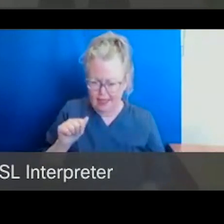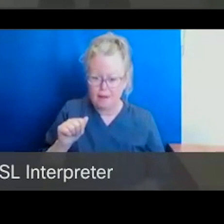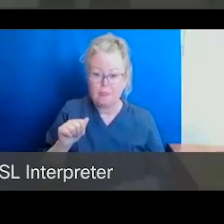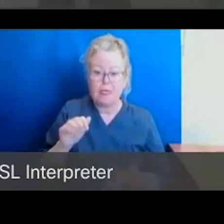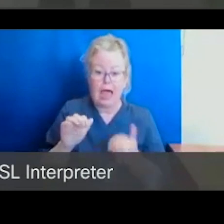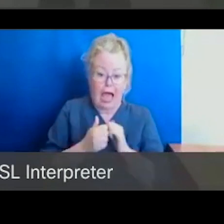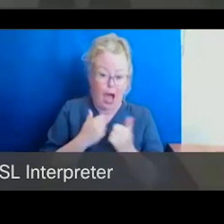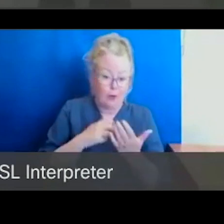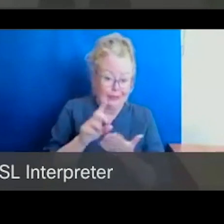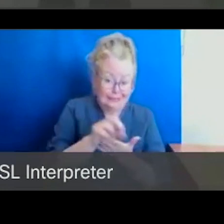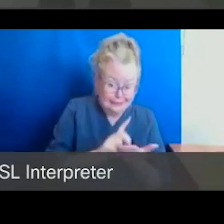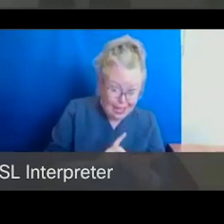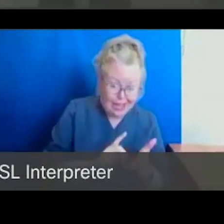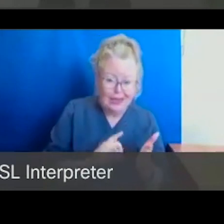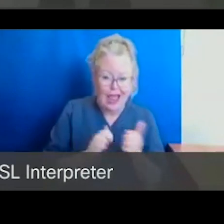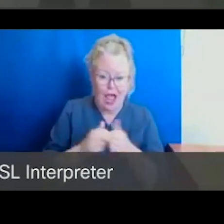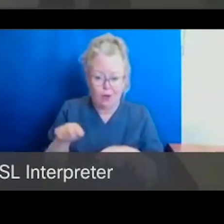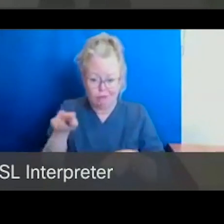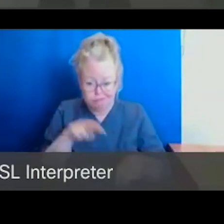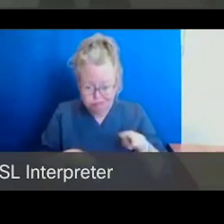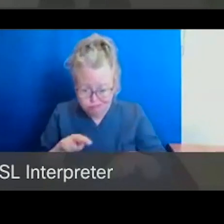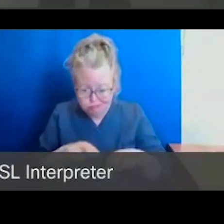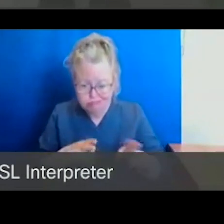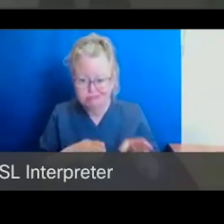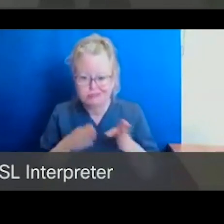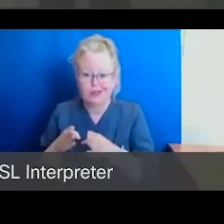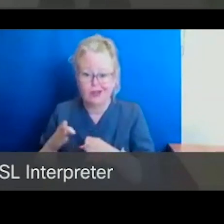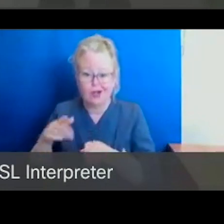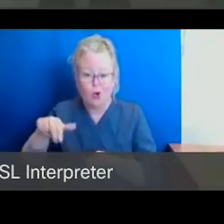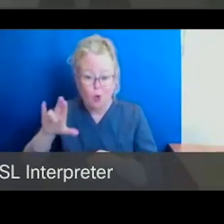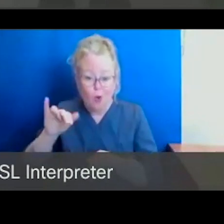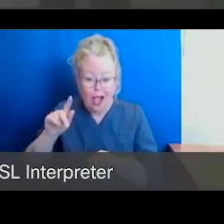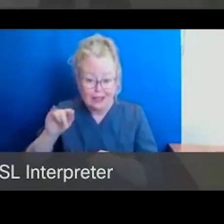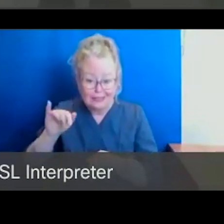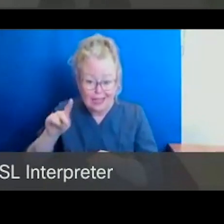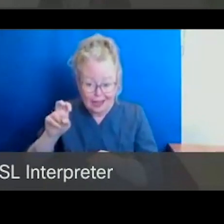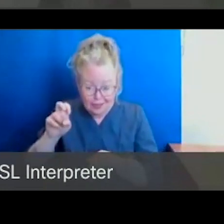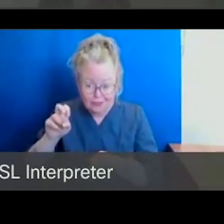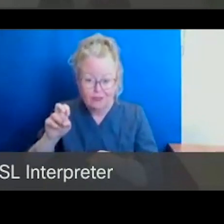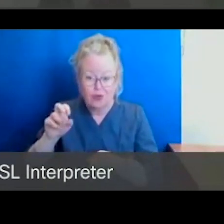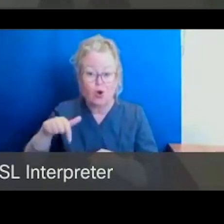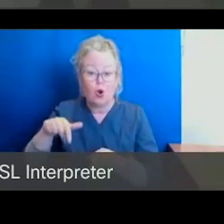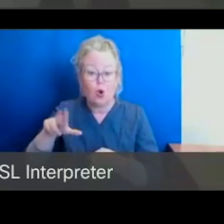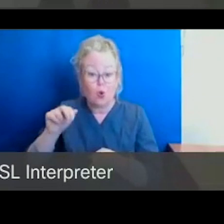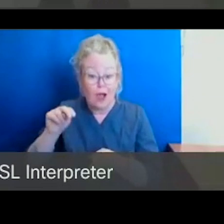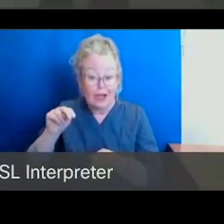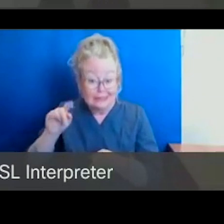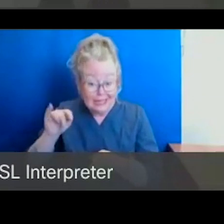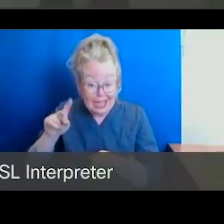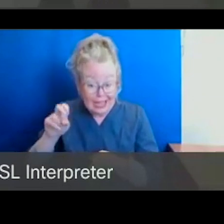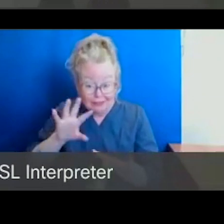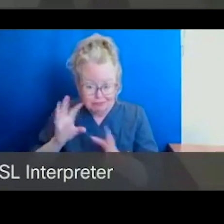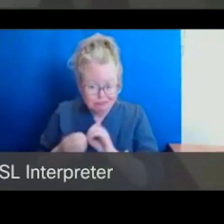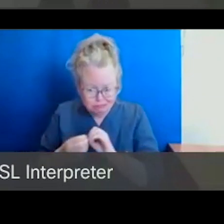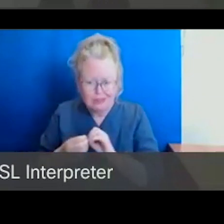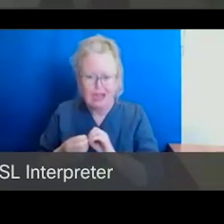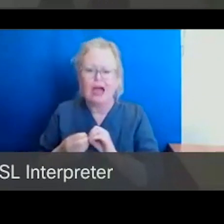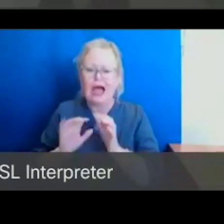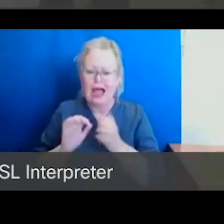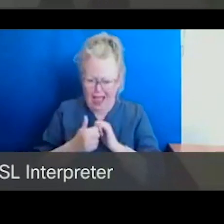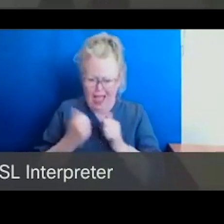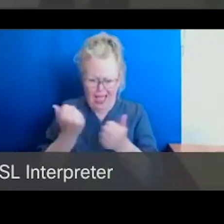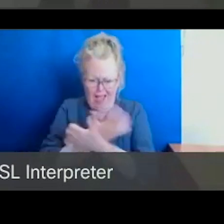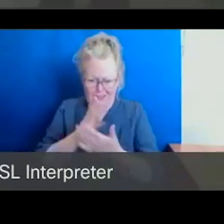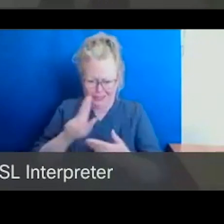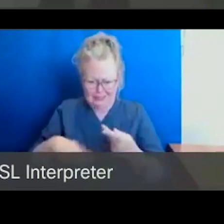designed, administrative, qualitative, quantitative data assets, where we want to connect the research communities